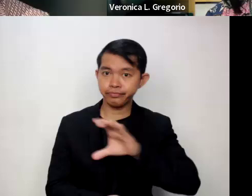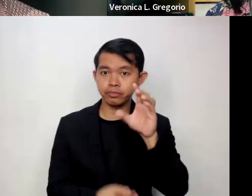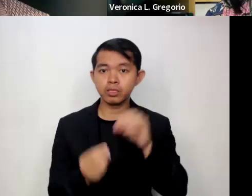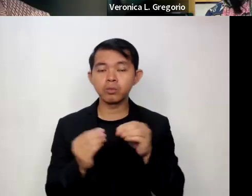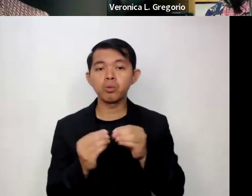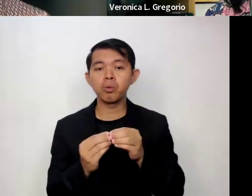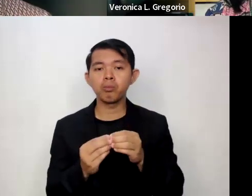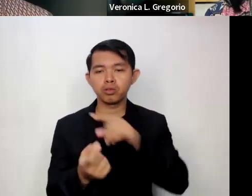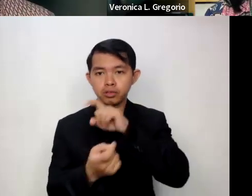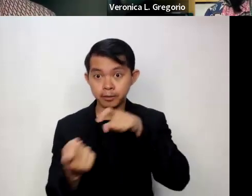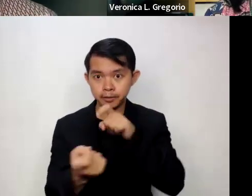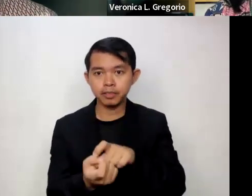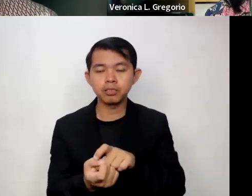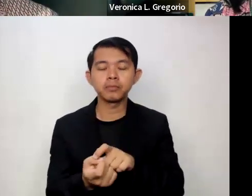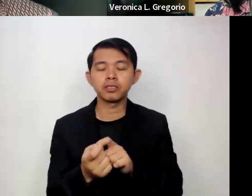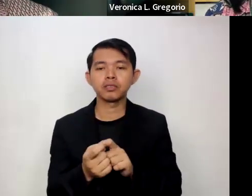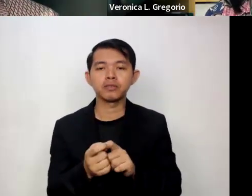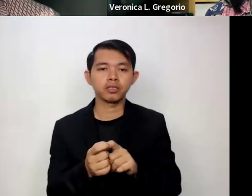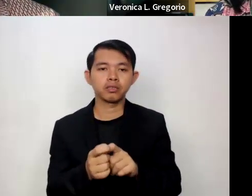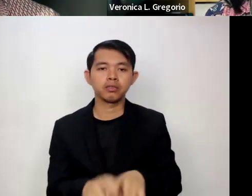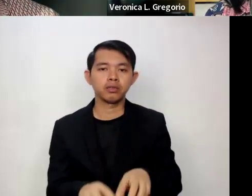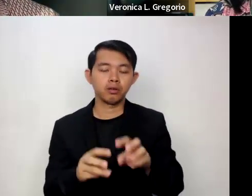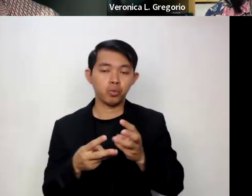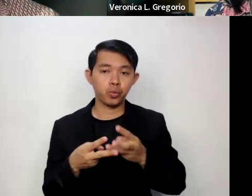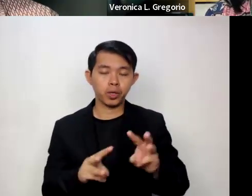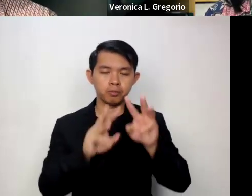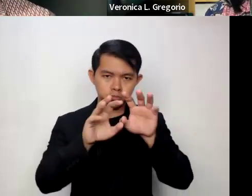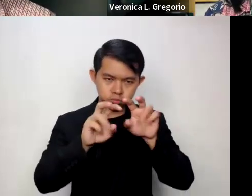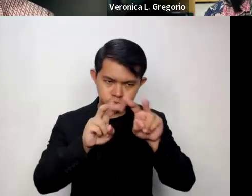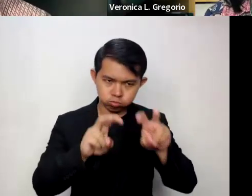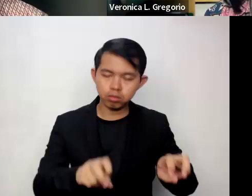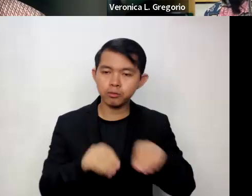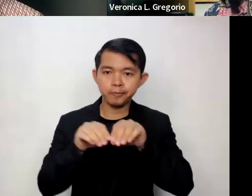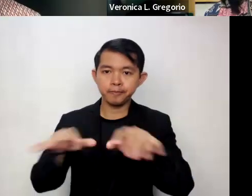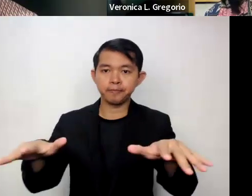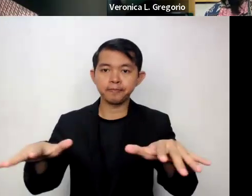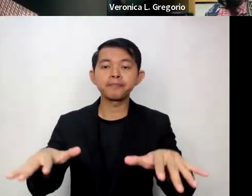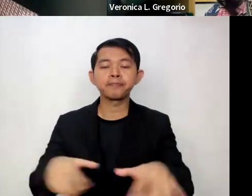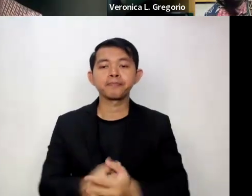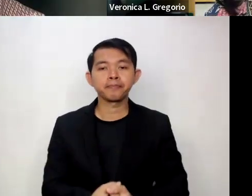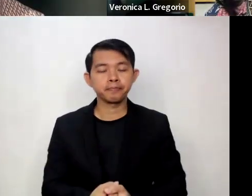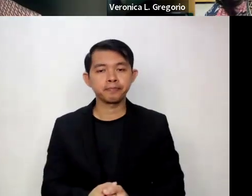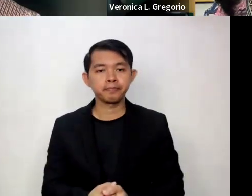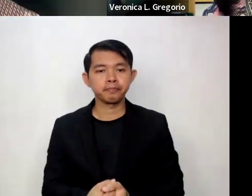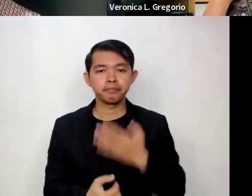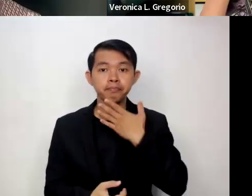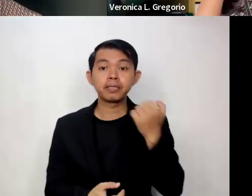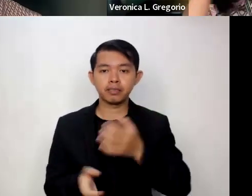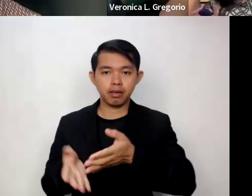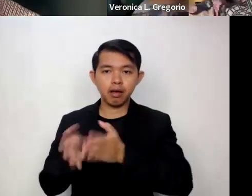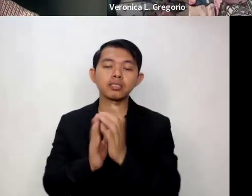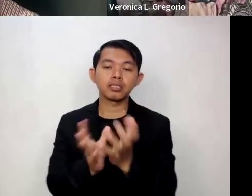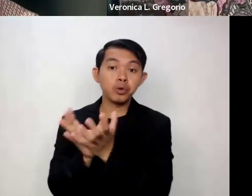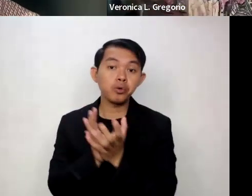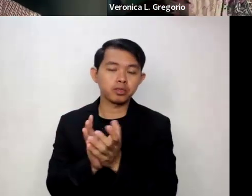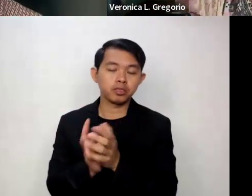specific modalities of disseminating your research, it would be good to ask the community that you've partnered